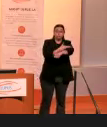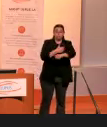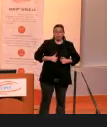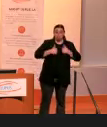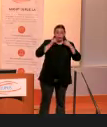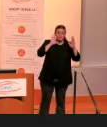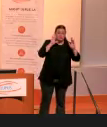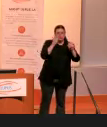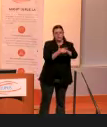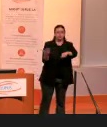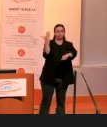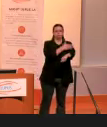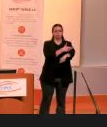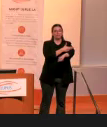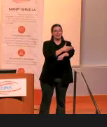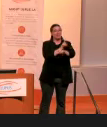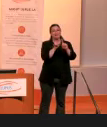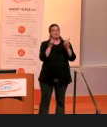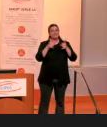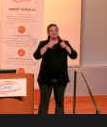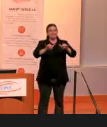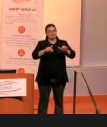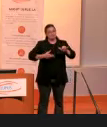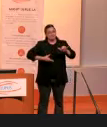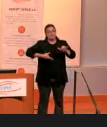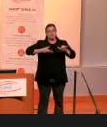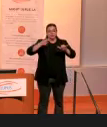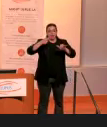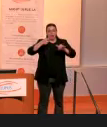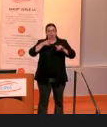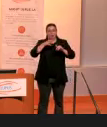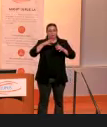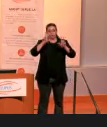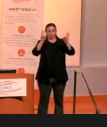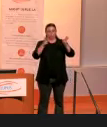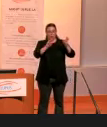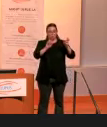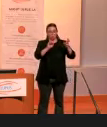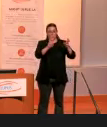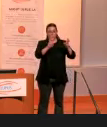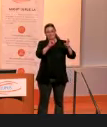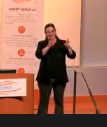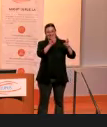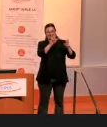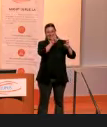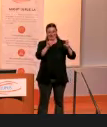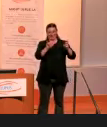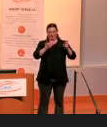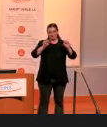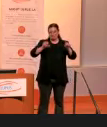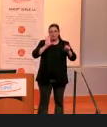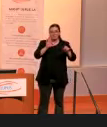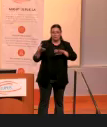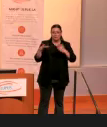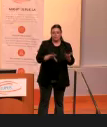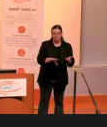expectancy, it still has a very high morbidity and mortality. And most of the